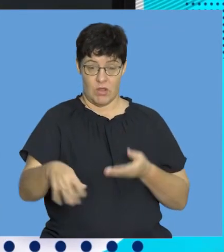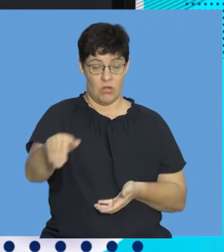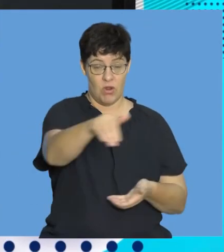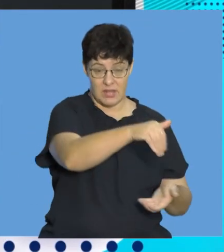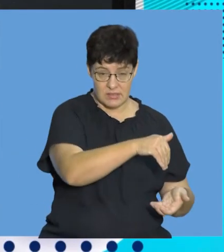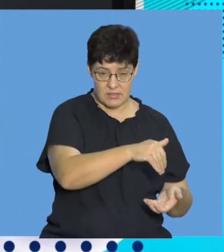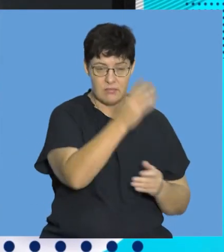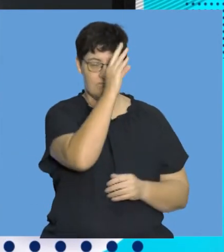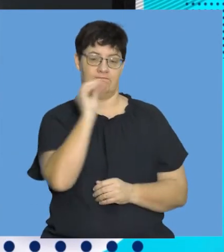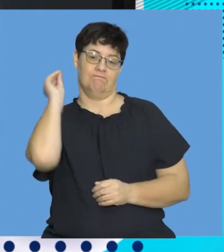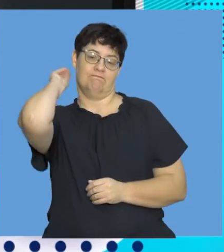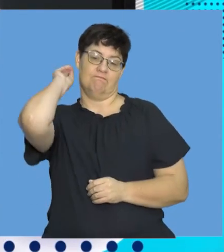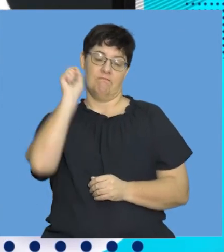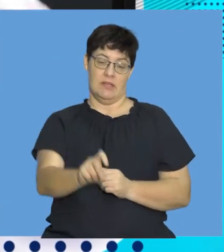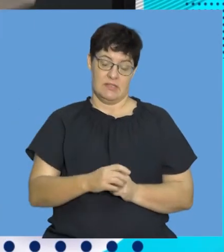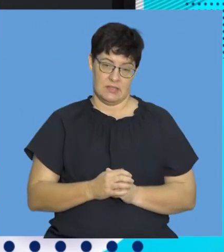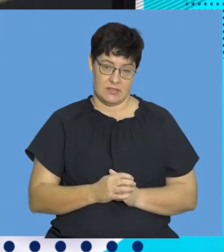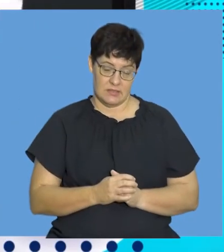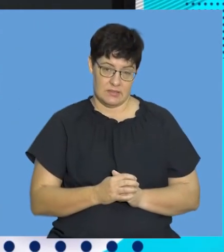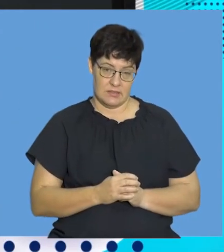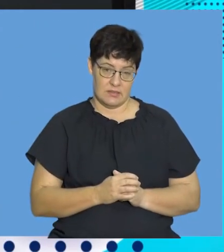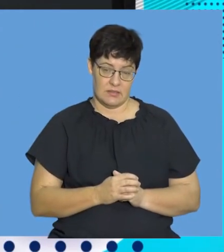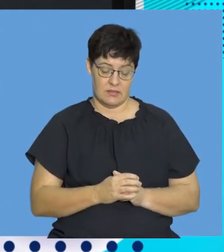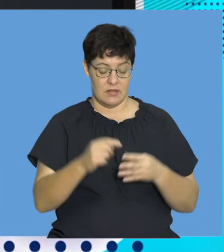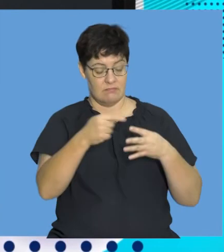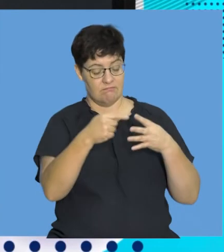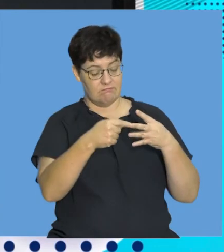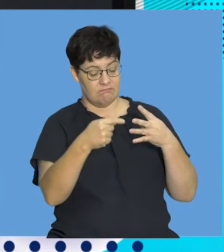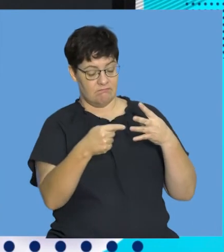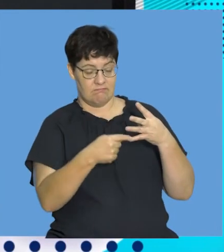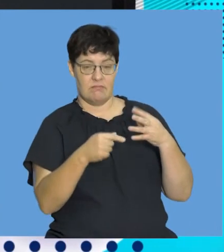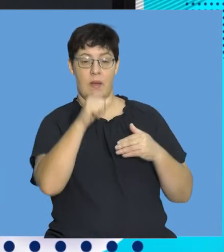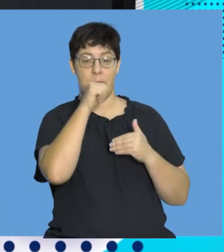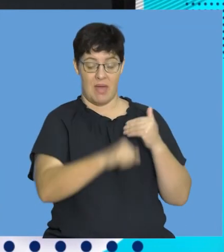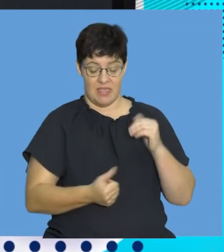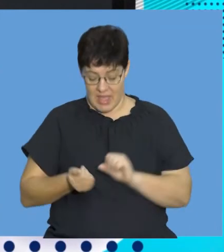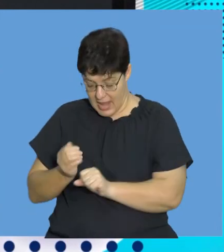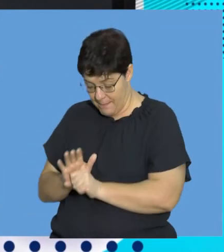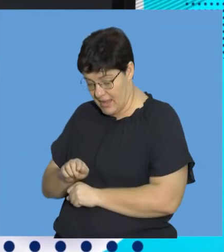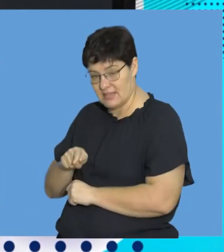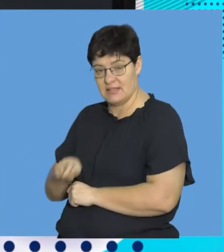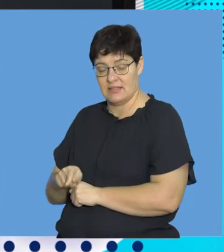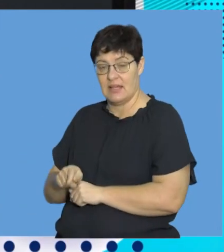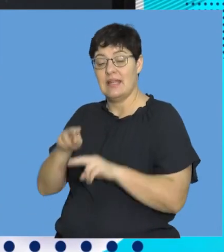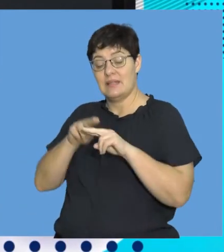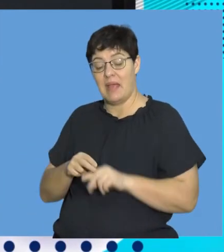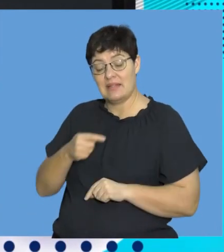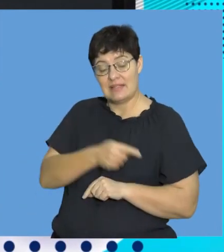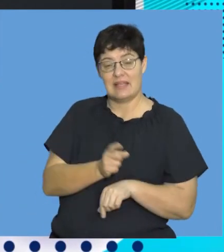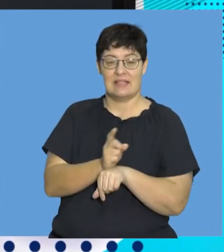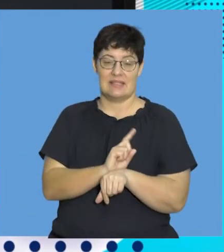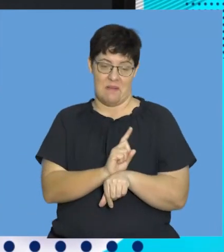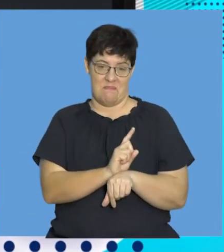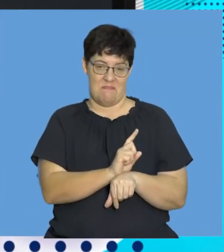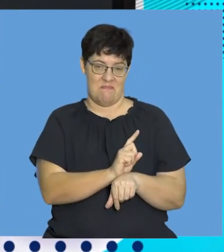into consideration all the months that would impact depending on the period of